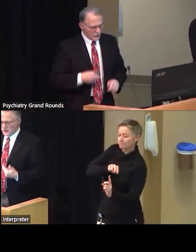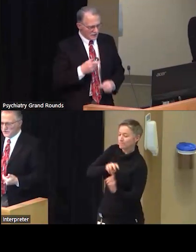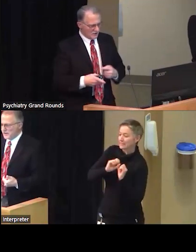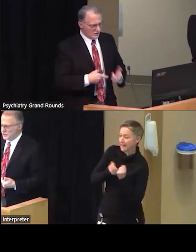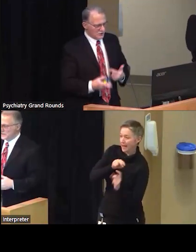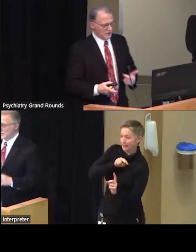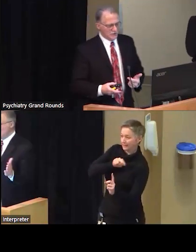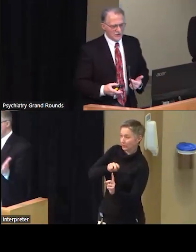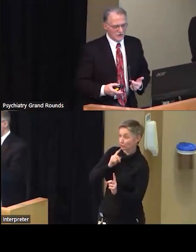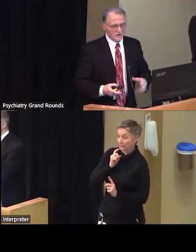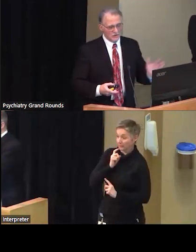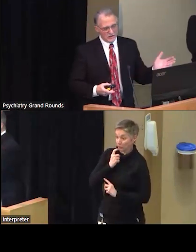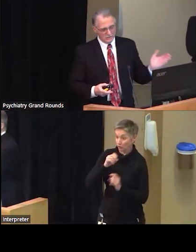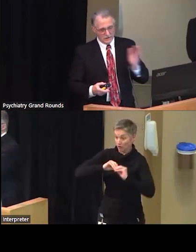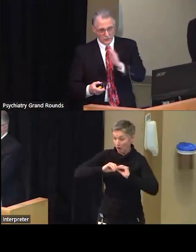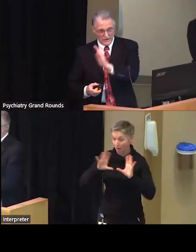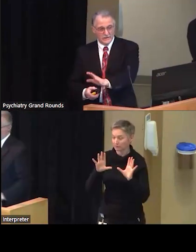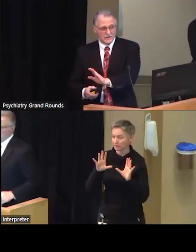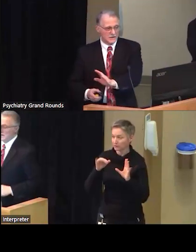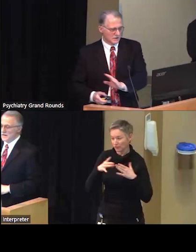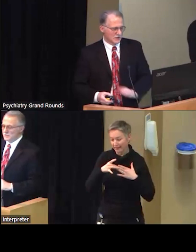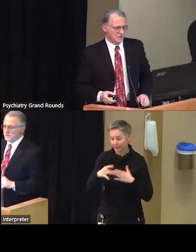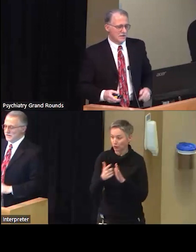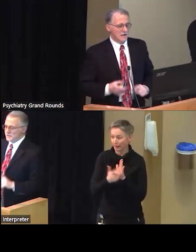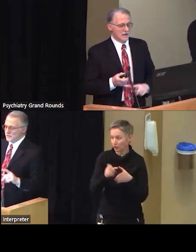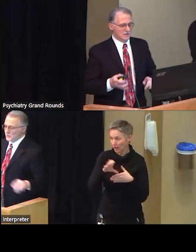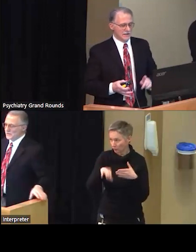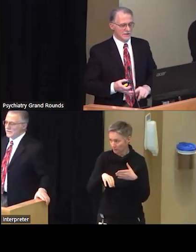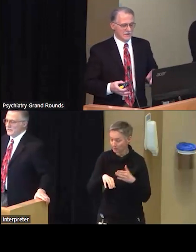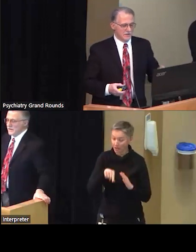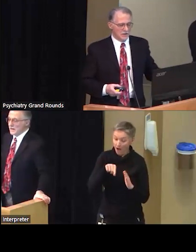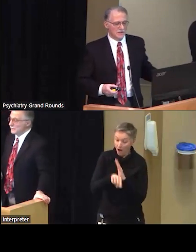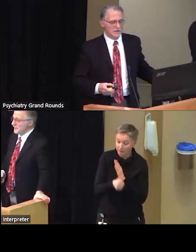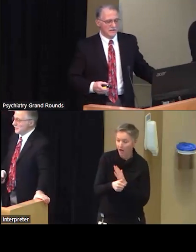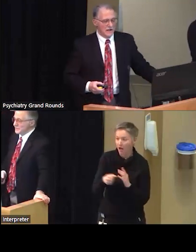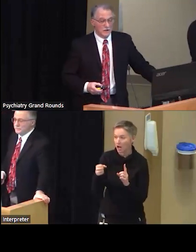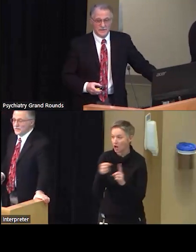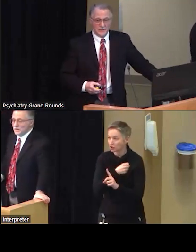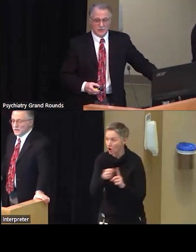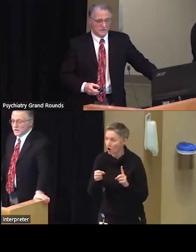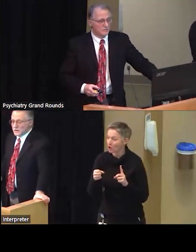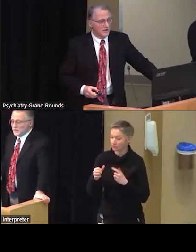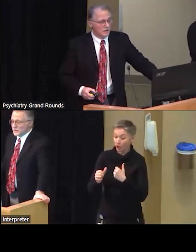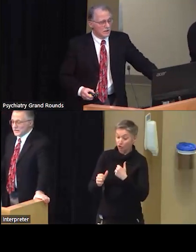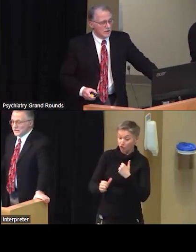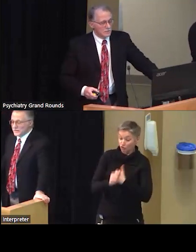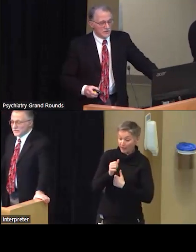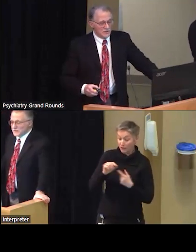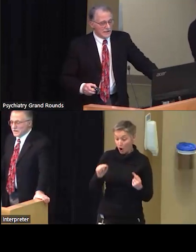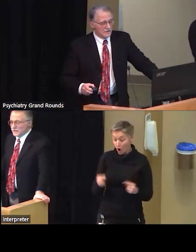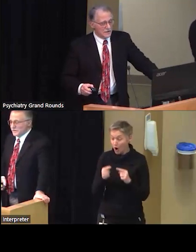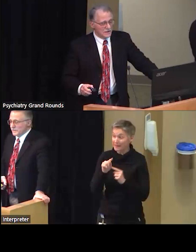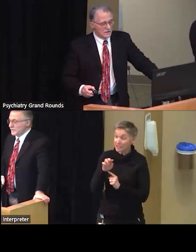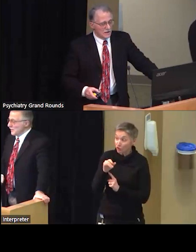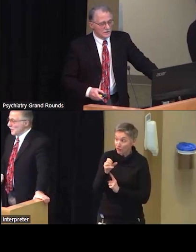violence. Really severe transgressions, and it comes up with legal consequences: homicide, assault, threats to harm, terrorism. But